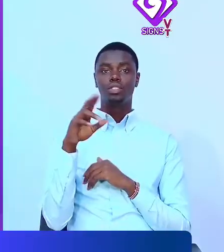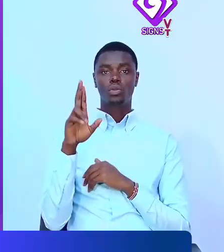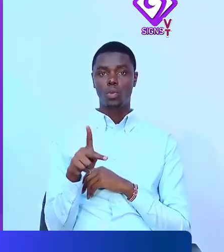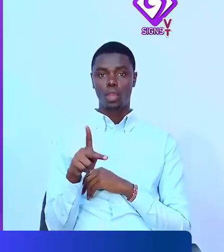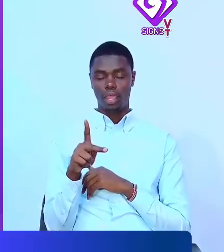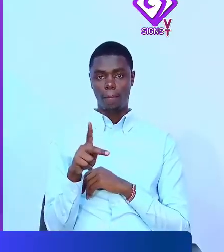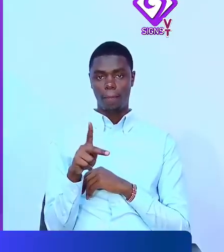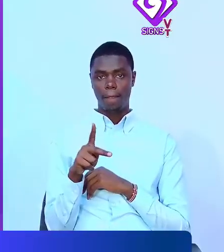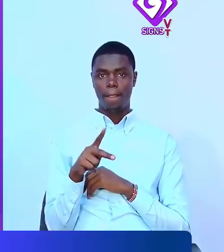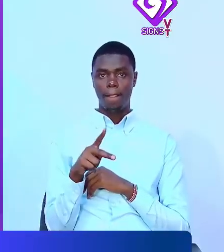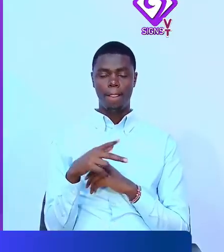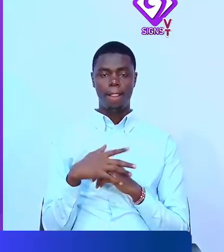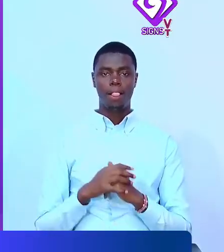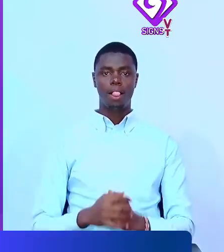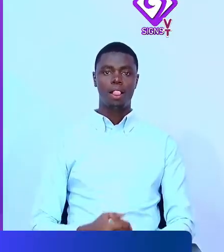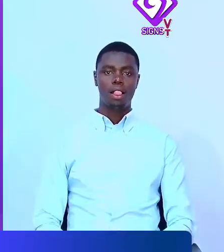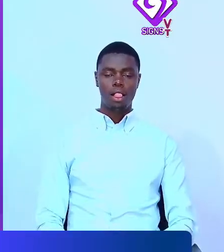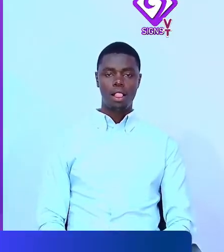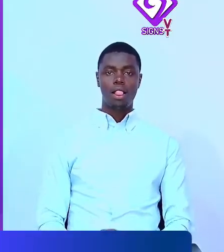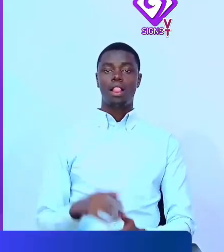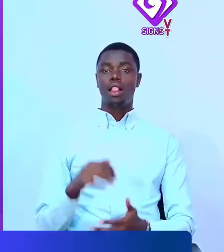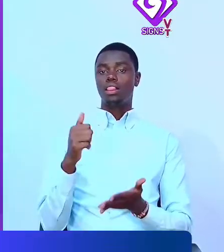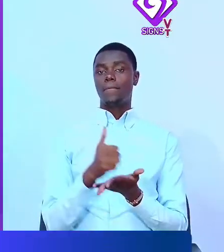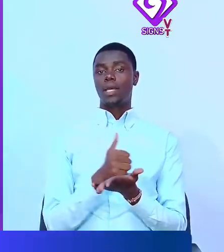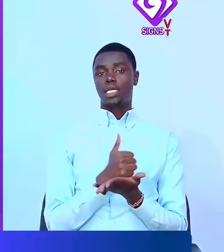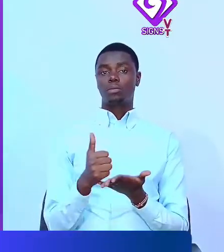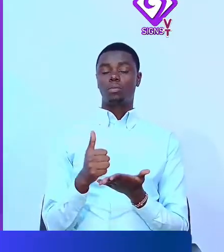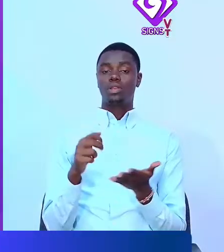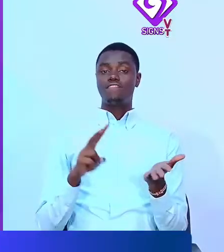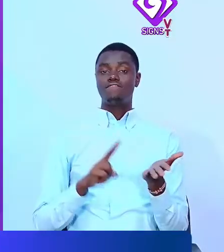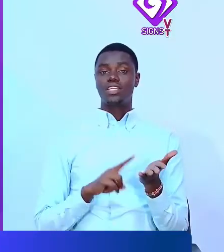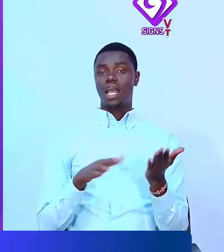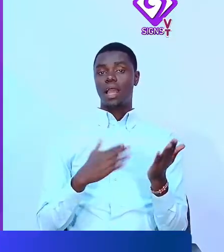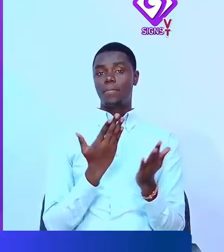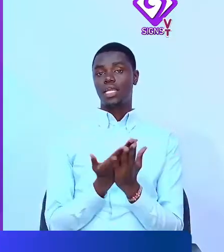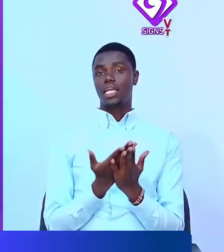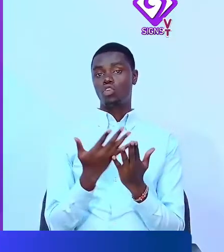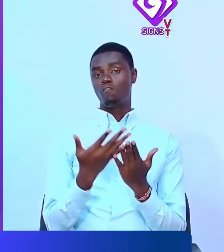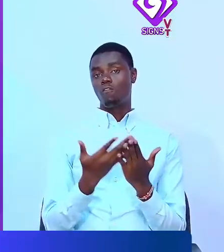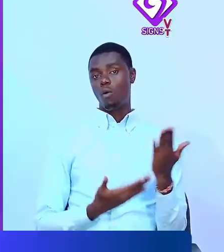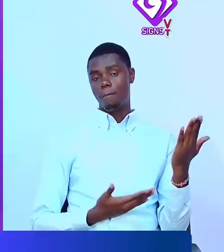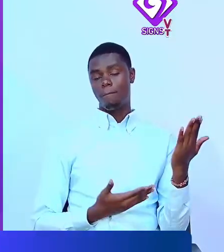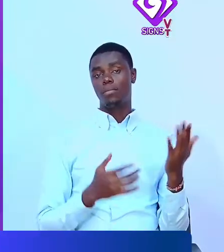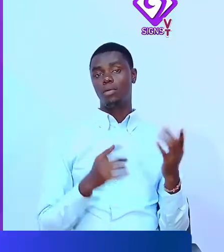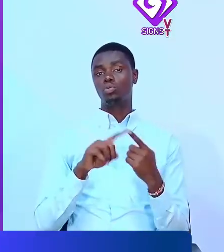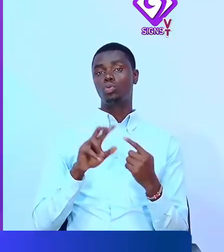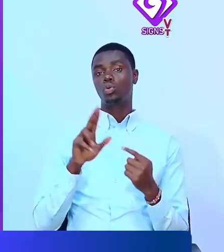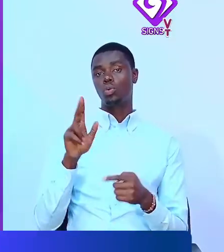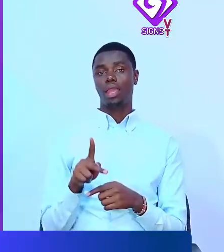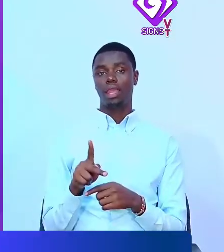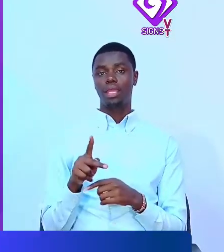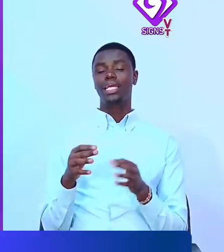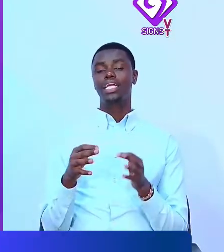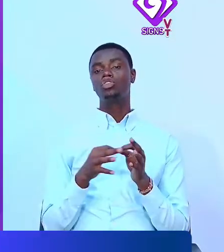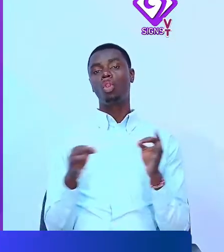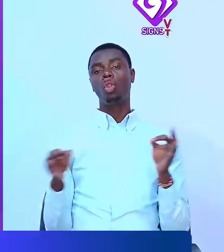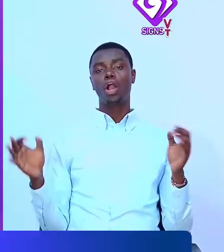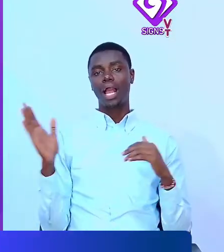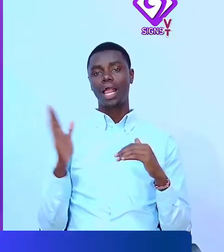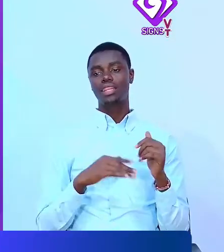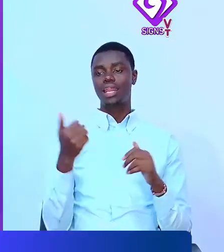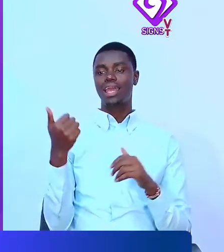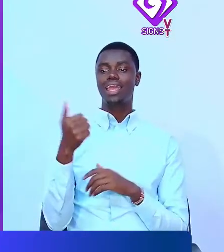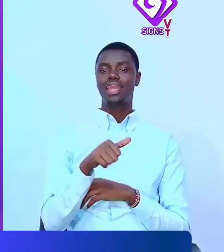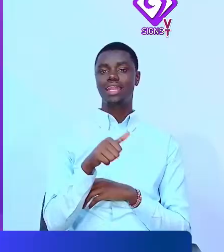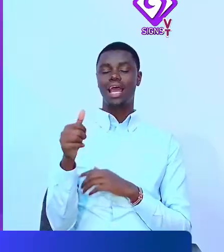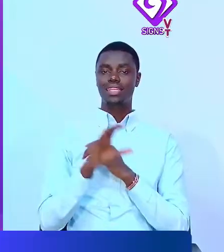matter, the passport visa application form to England is longer than any country for a